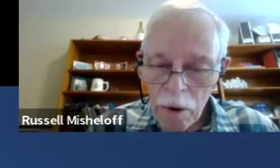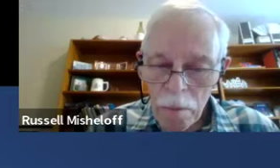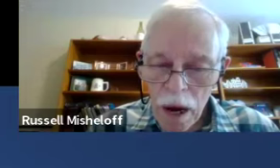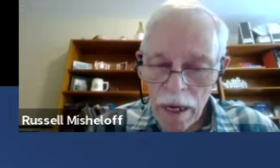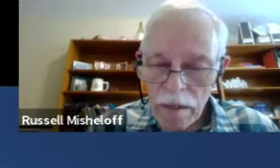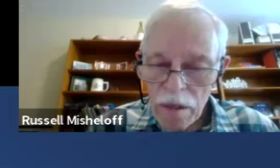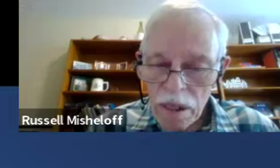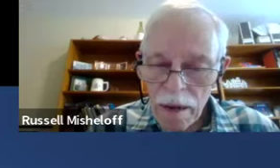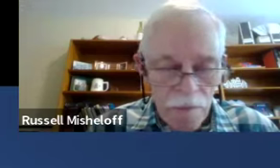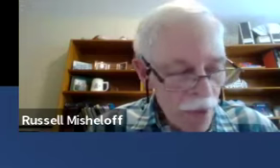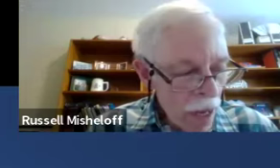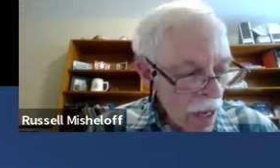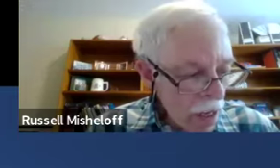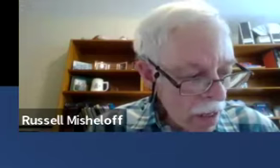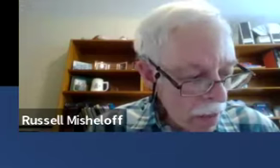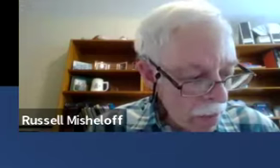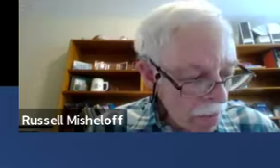on our minds.